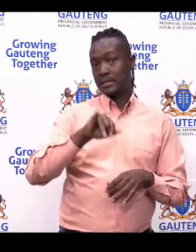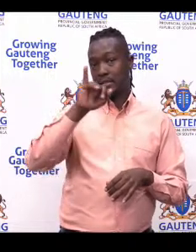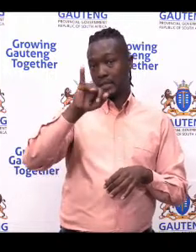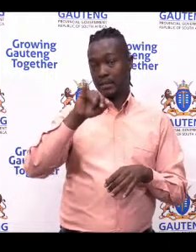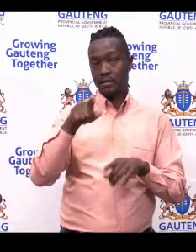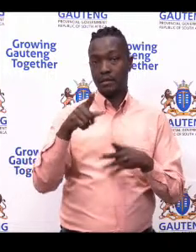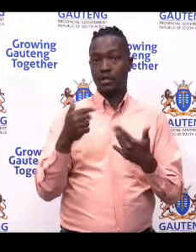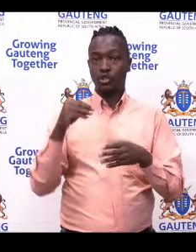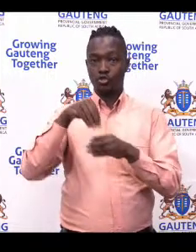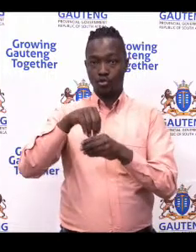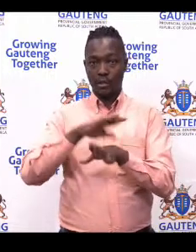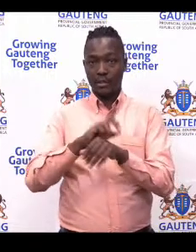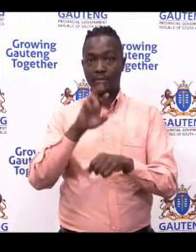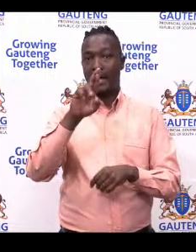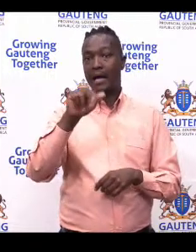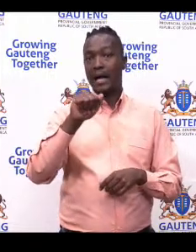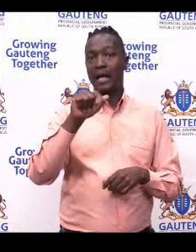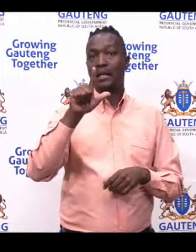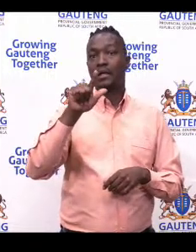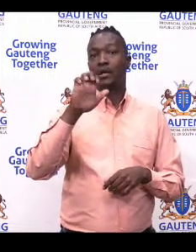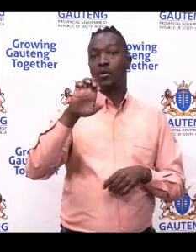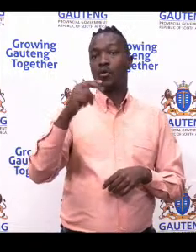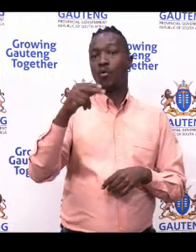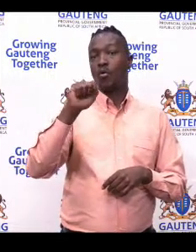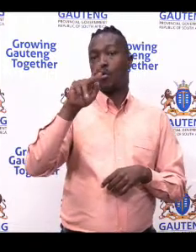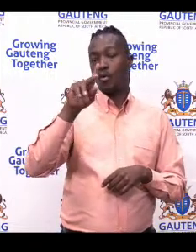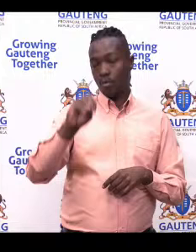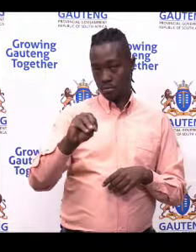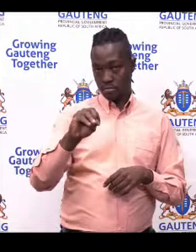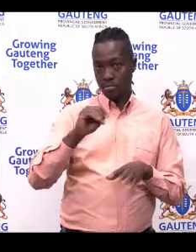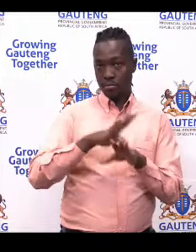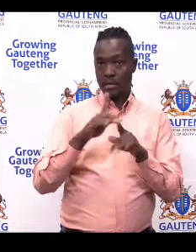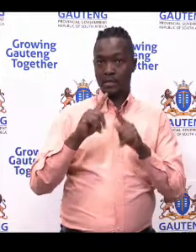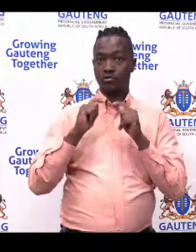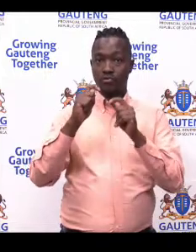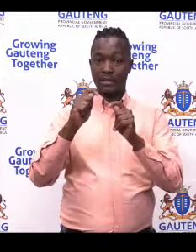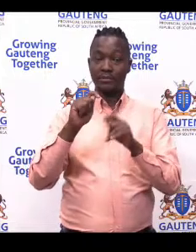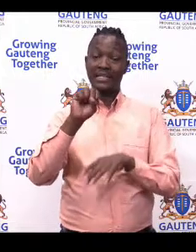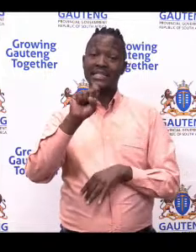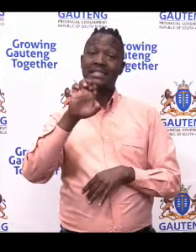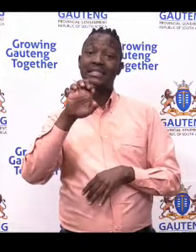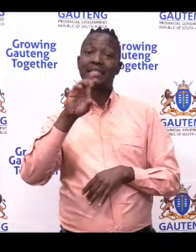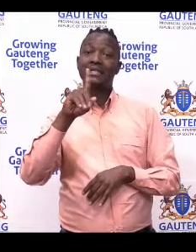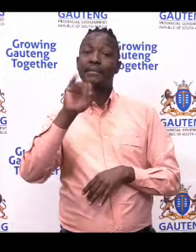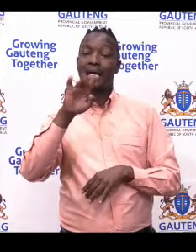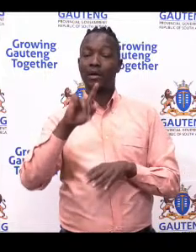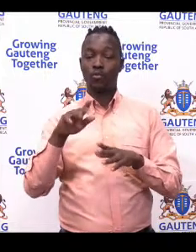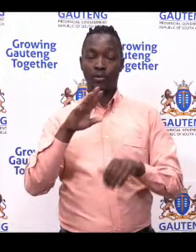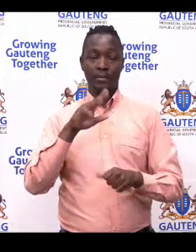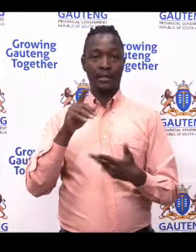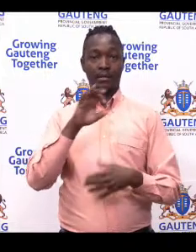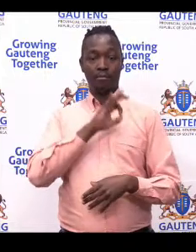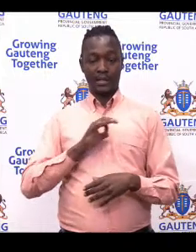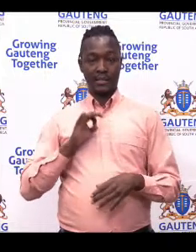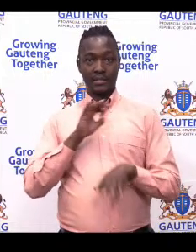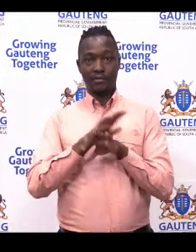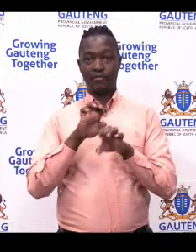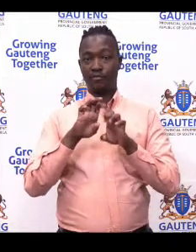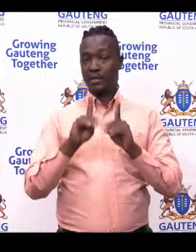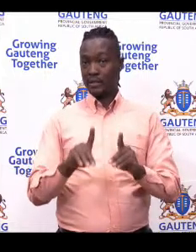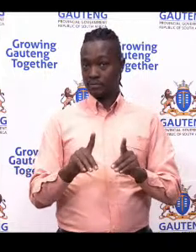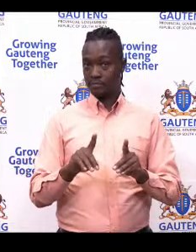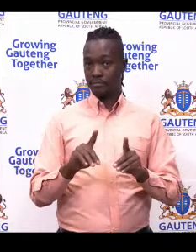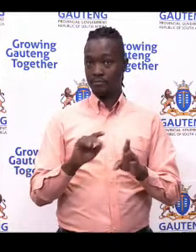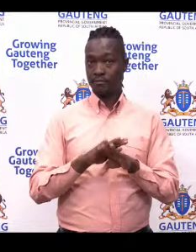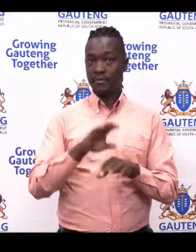of Finance and MEC Mamabulu of Roads and Transport. In Sidibeng, it will be Minister of Education,